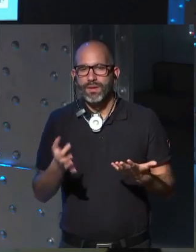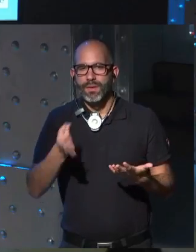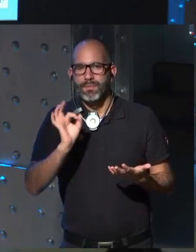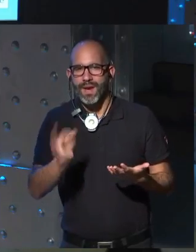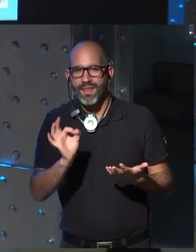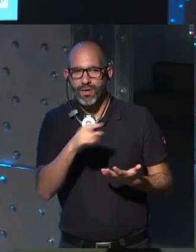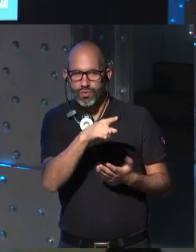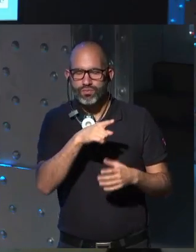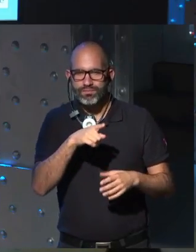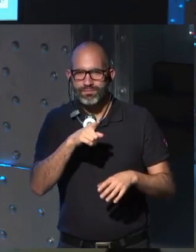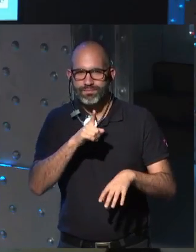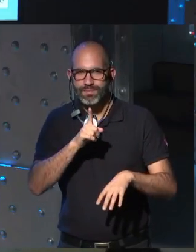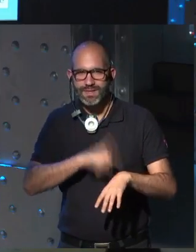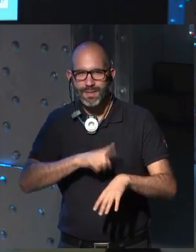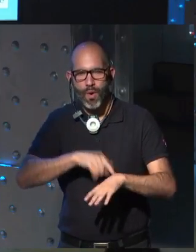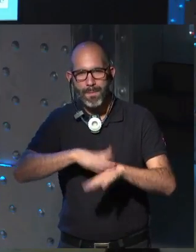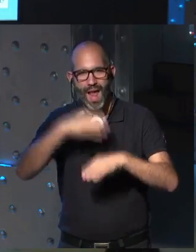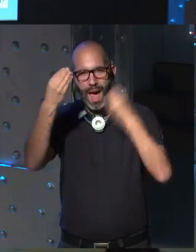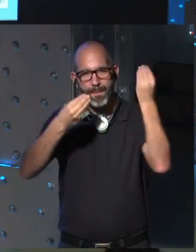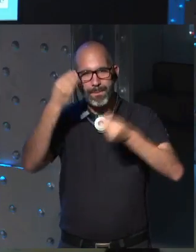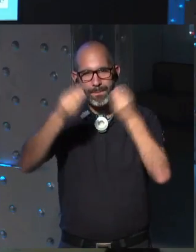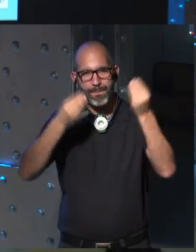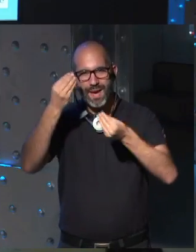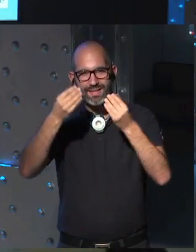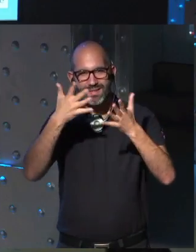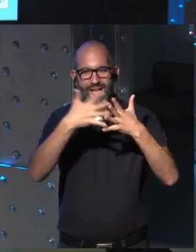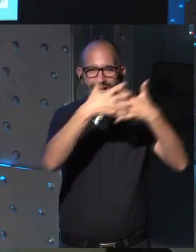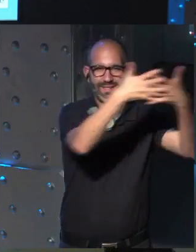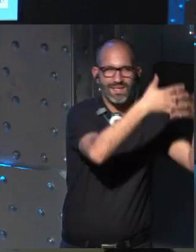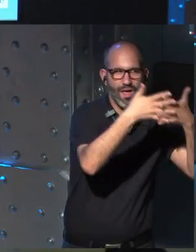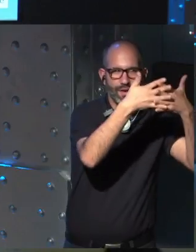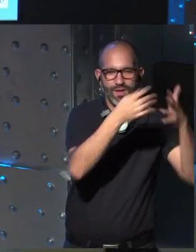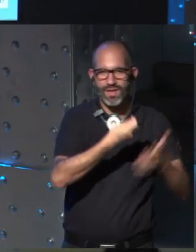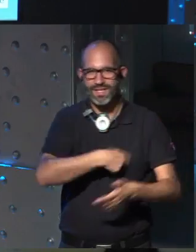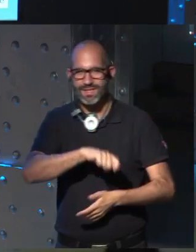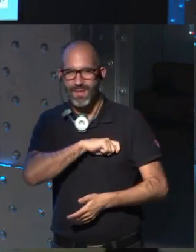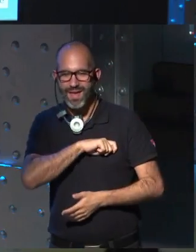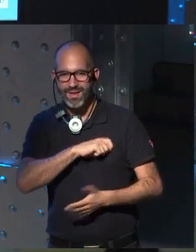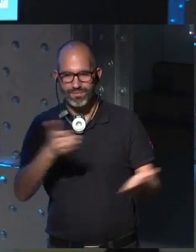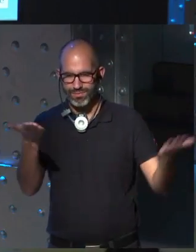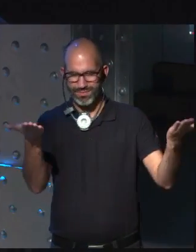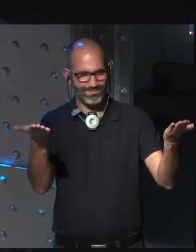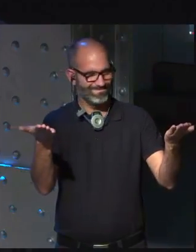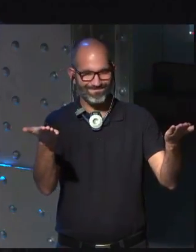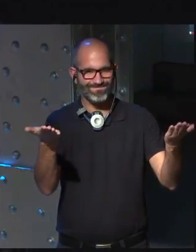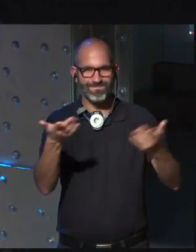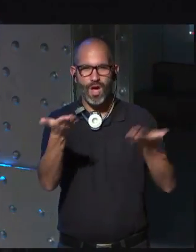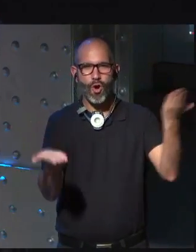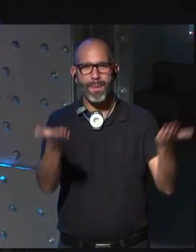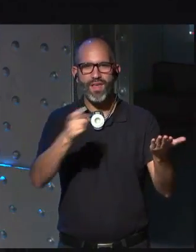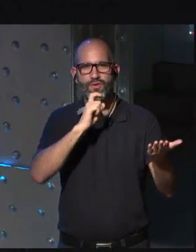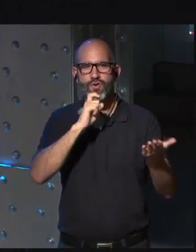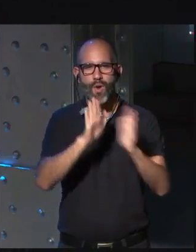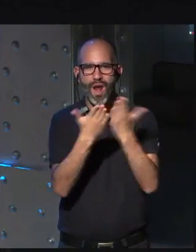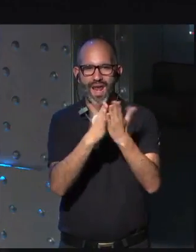Milner. But I think you've had some time to reflect, at least 5 minutes, on why in some